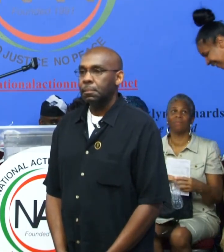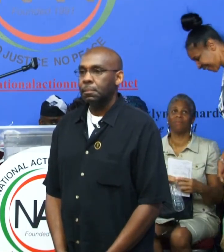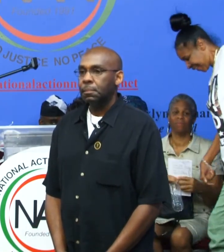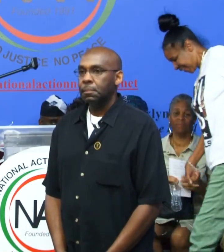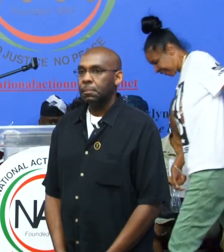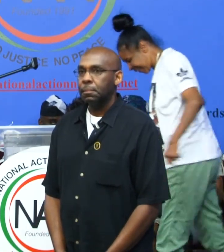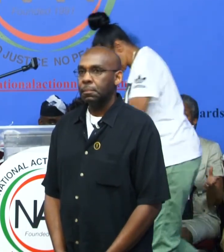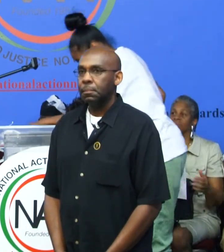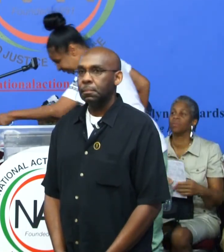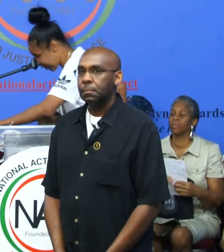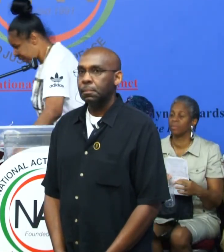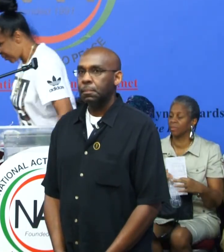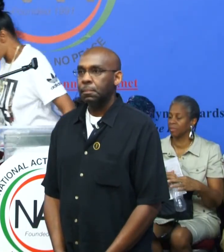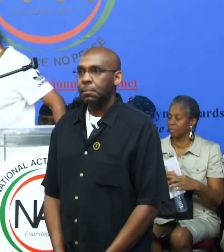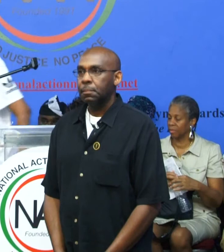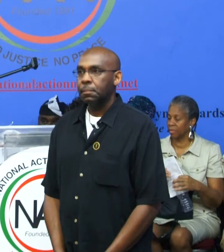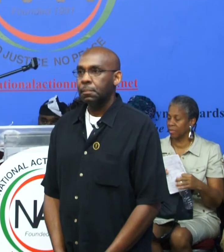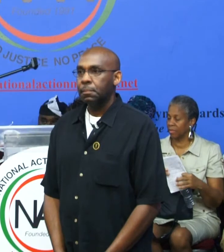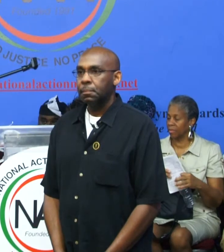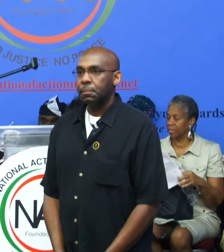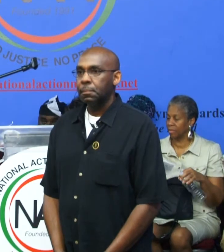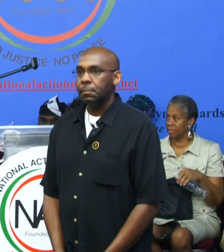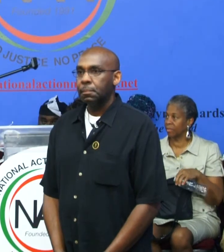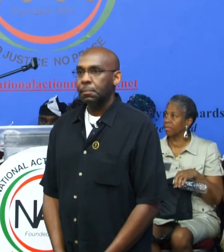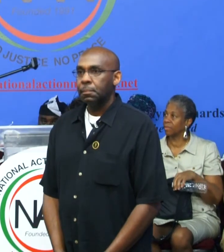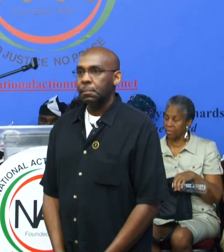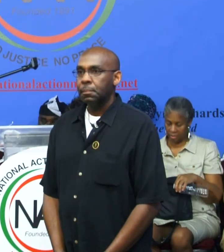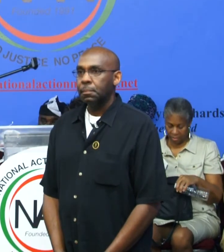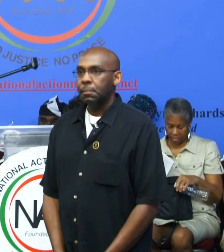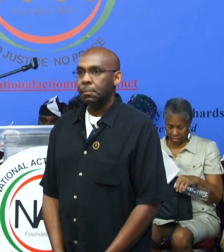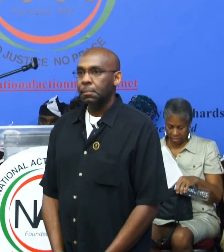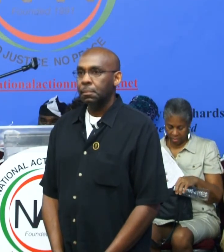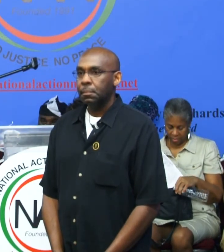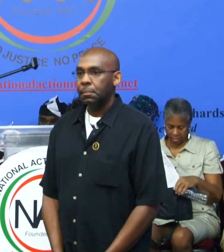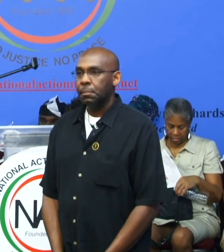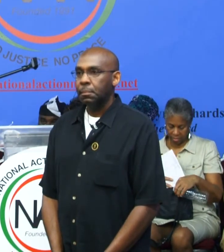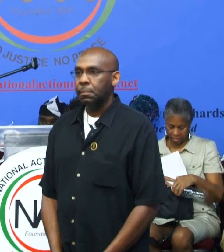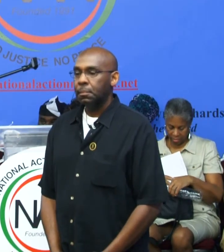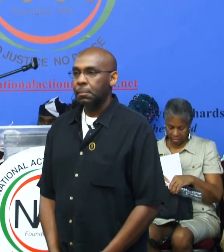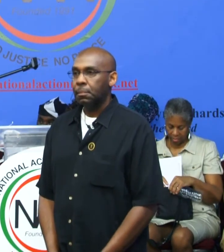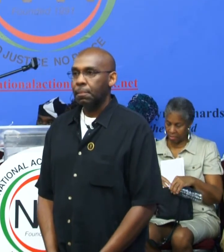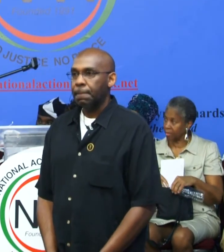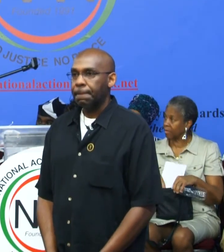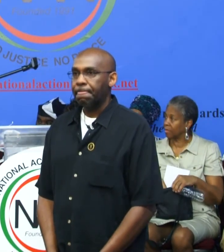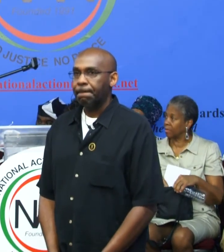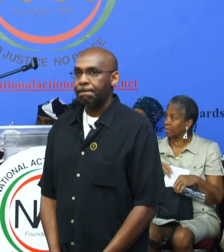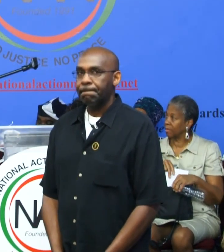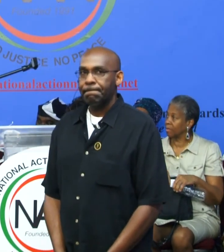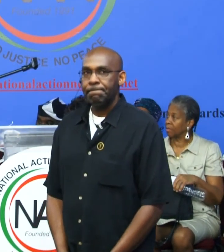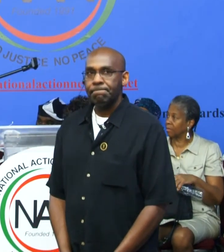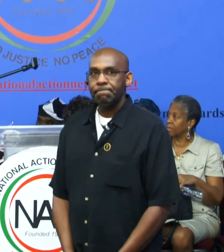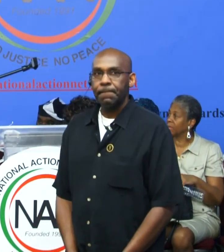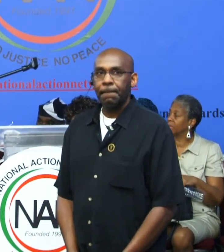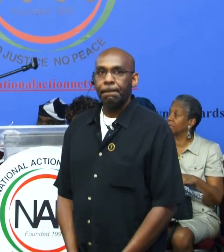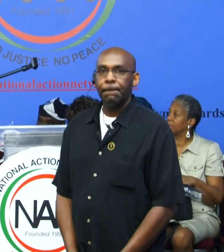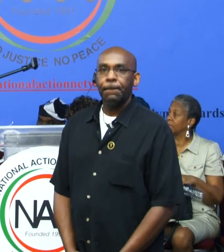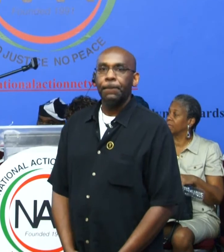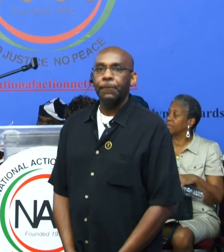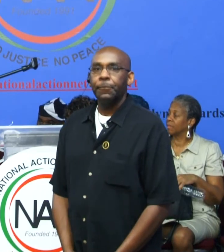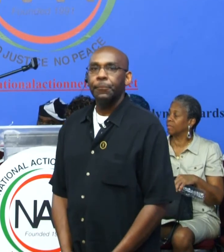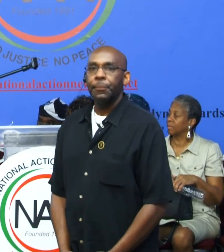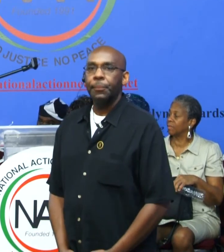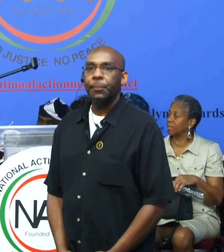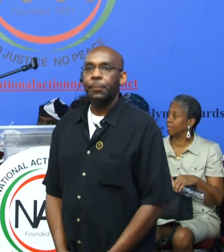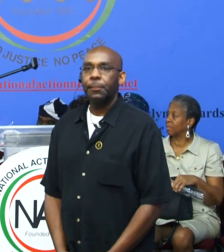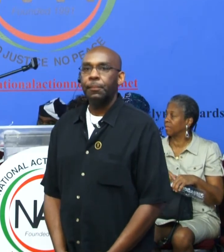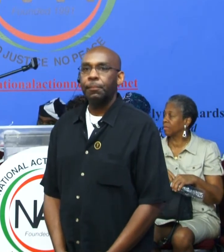work with to the degree and to the commitment that you can make.